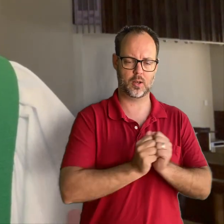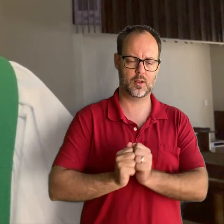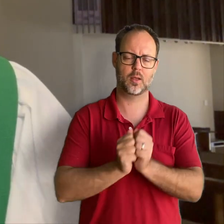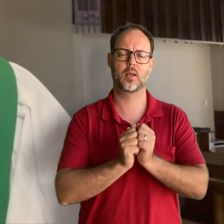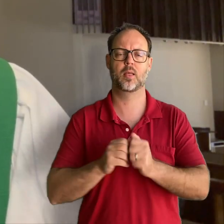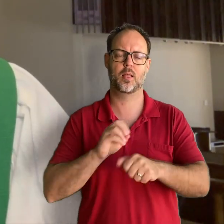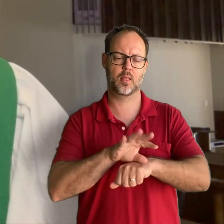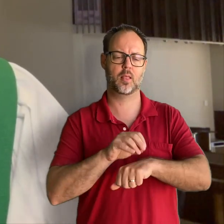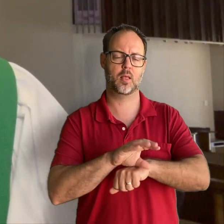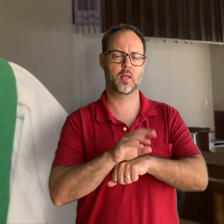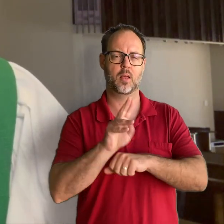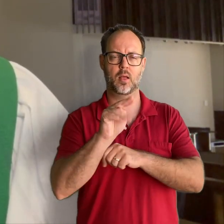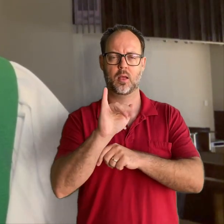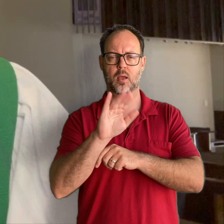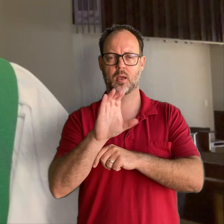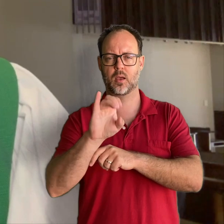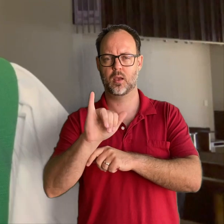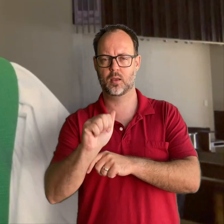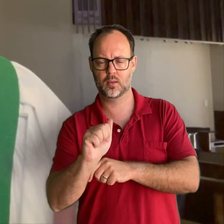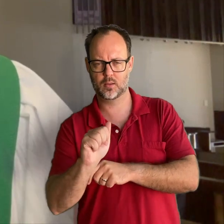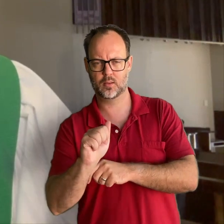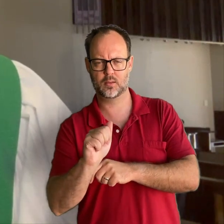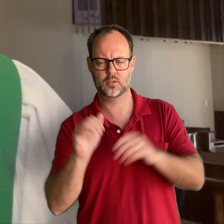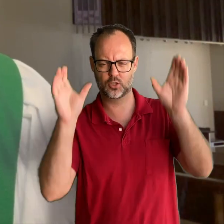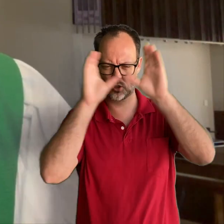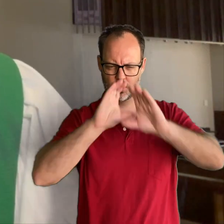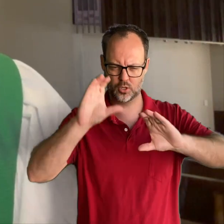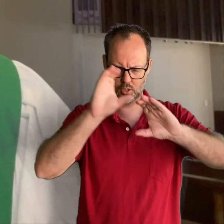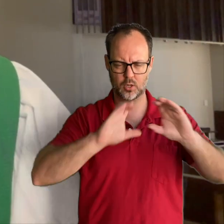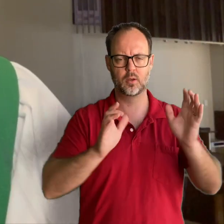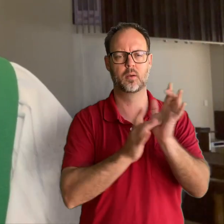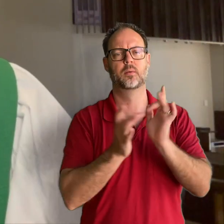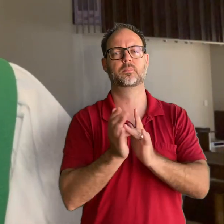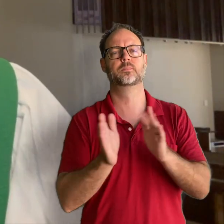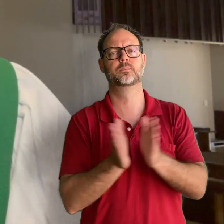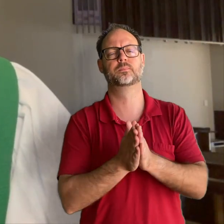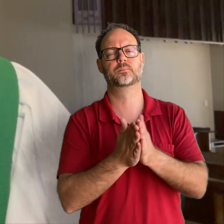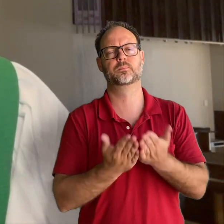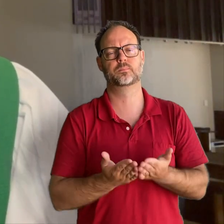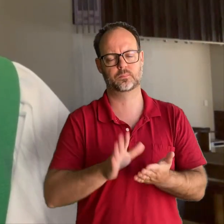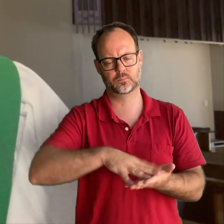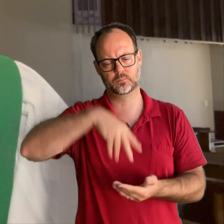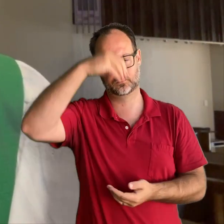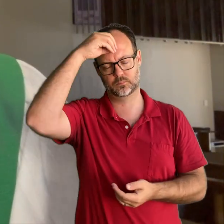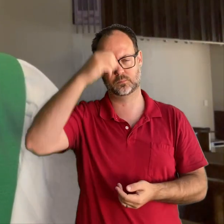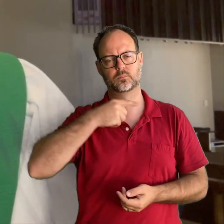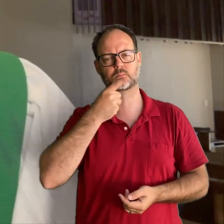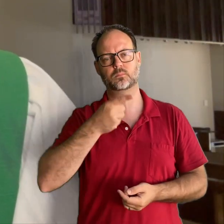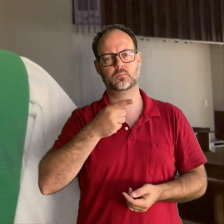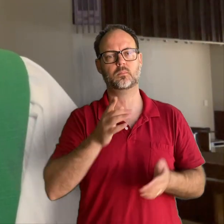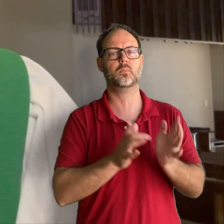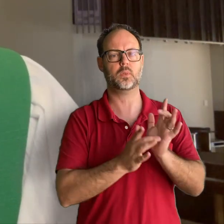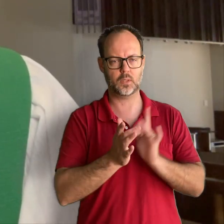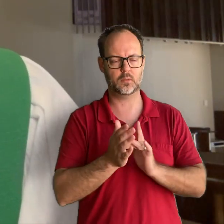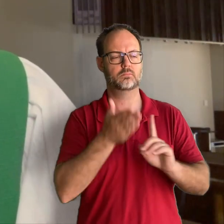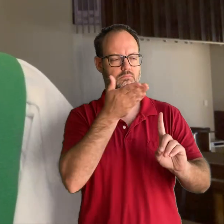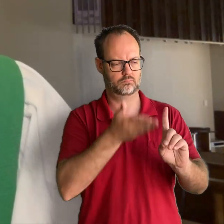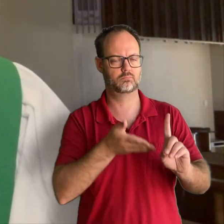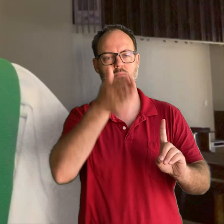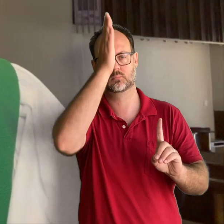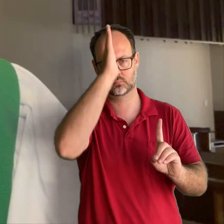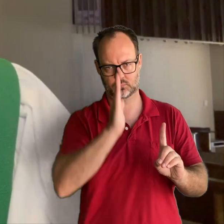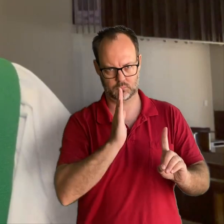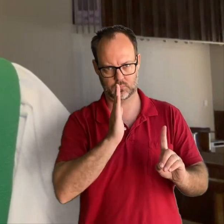of Nicaea, and they searched scriptures, and they learned the truth that Jesus truly is